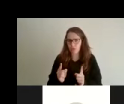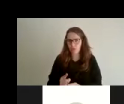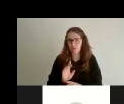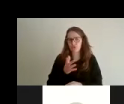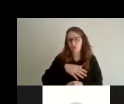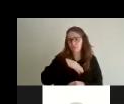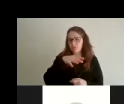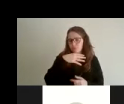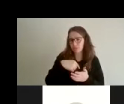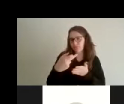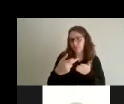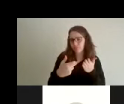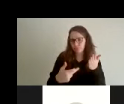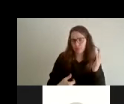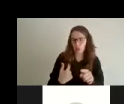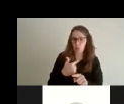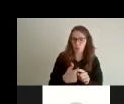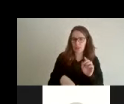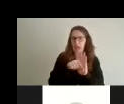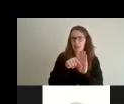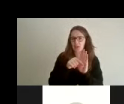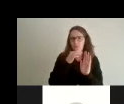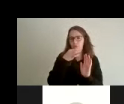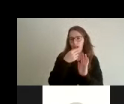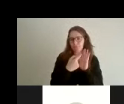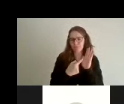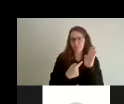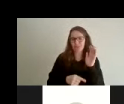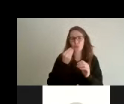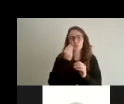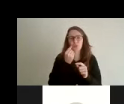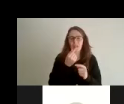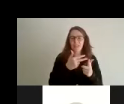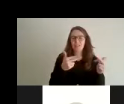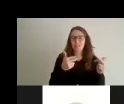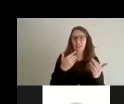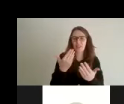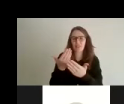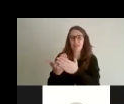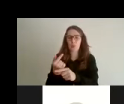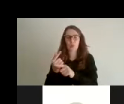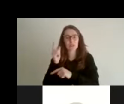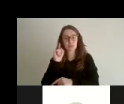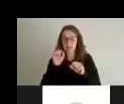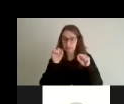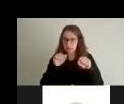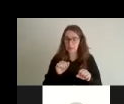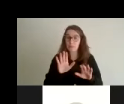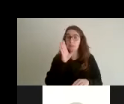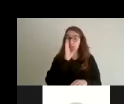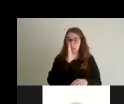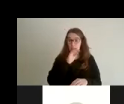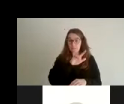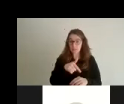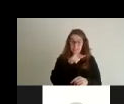about how diversity links to excellence. You can read about it there. Or if you don't like Nature,